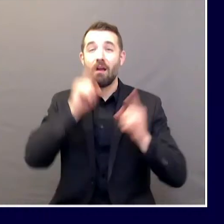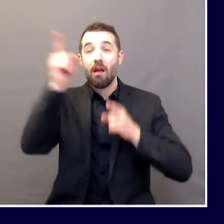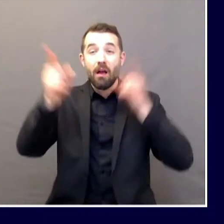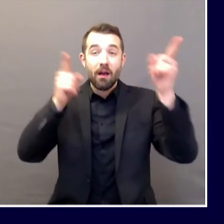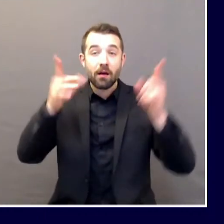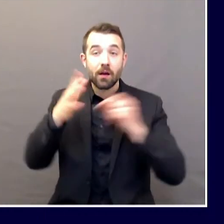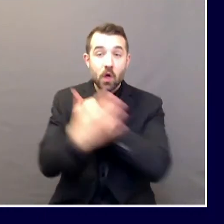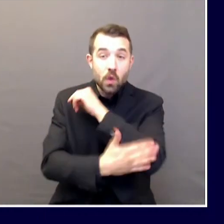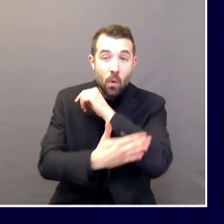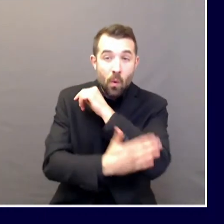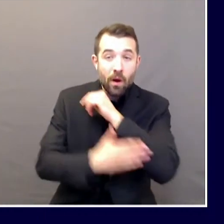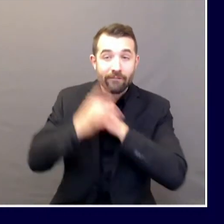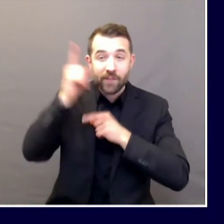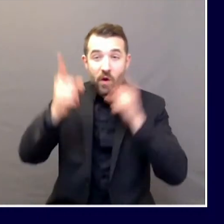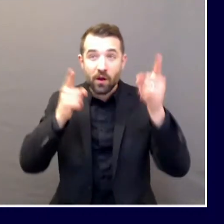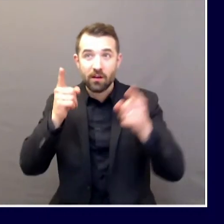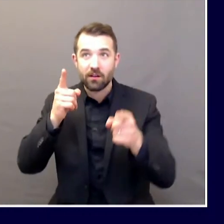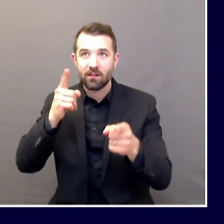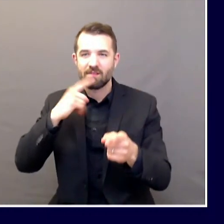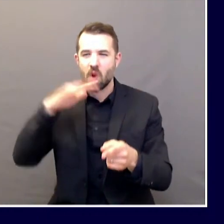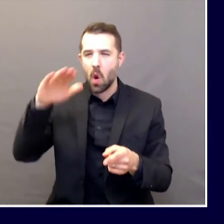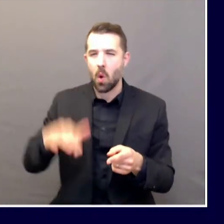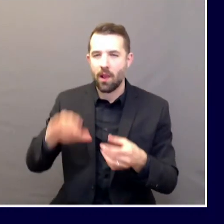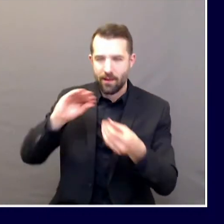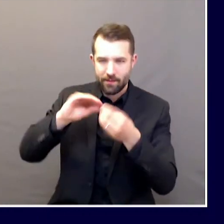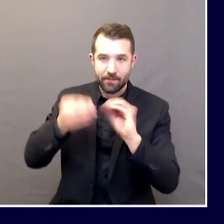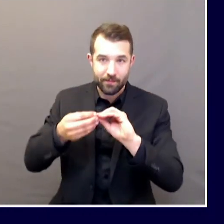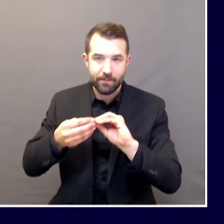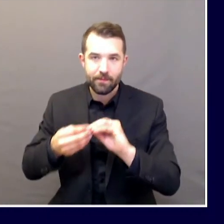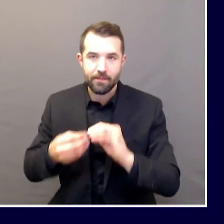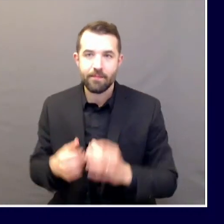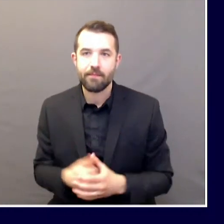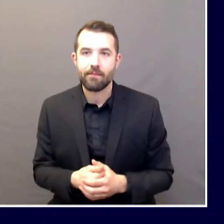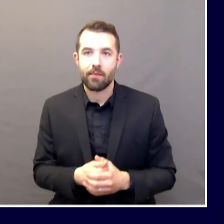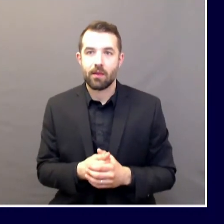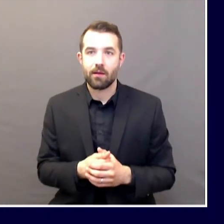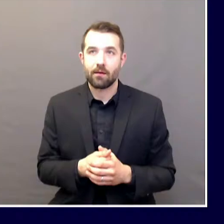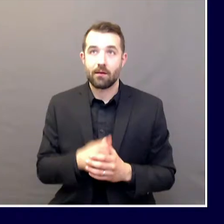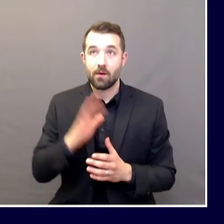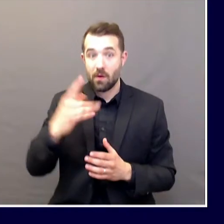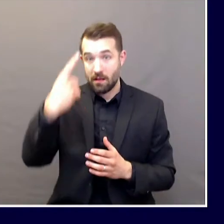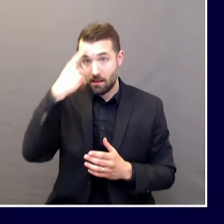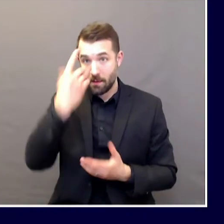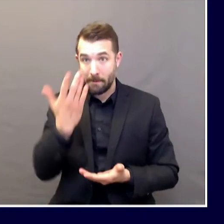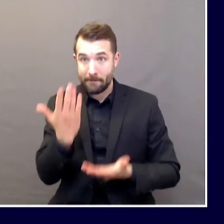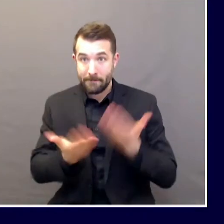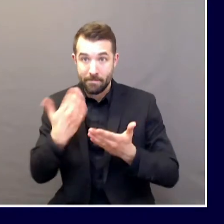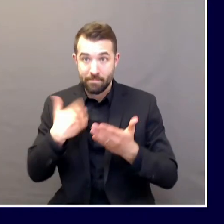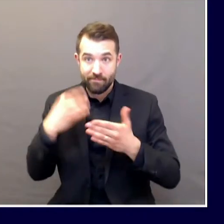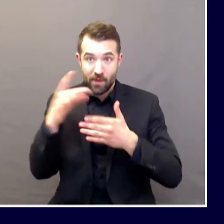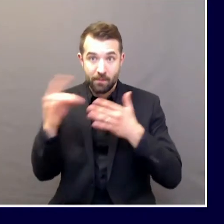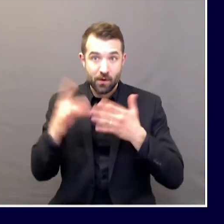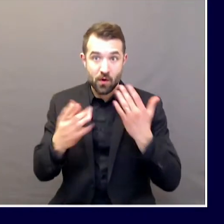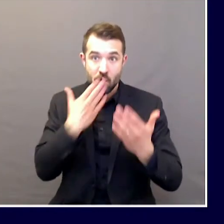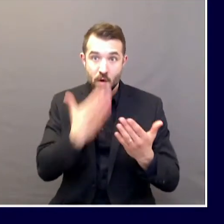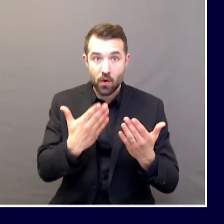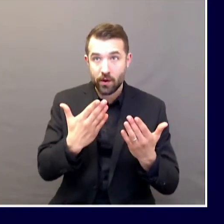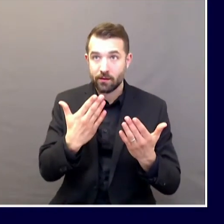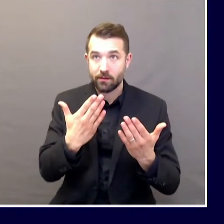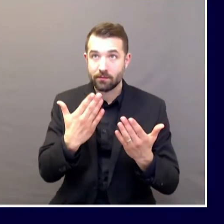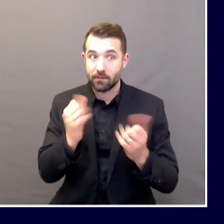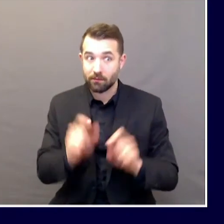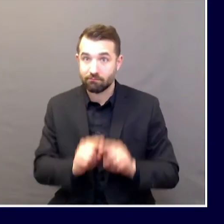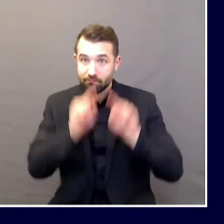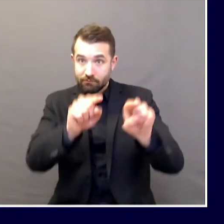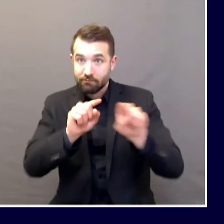gotten their first dose. So I guess what are your thoughts on how important a role and what do you expect for homebound vaccinations